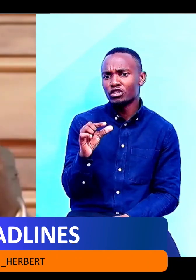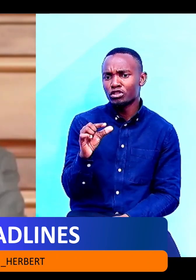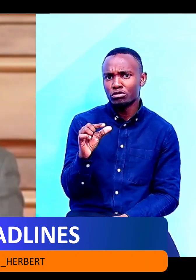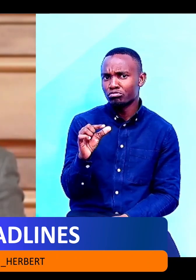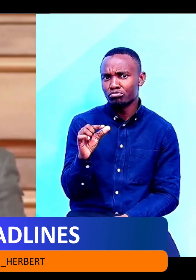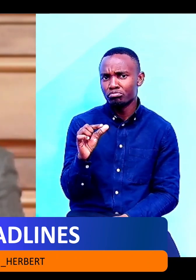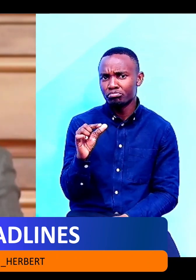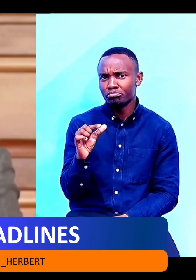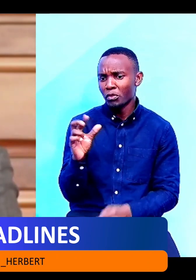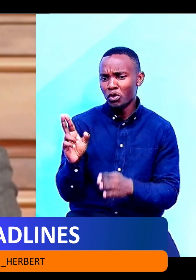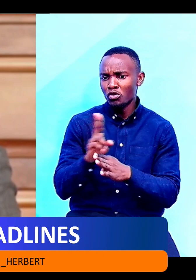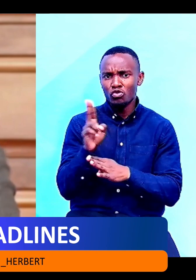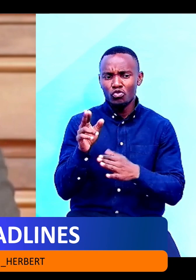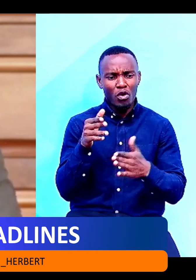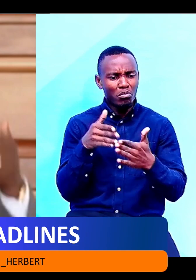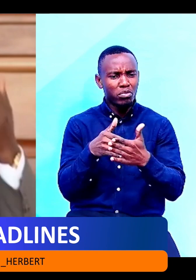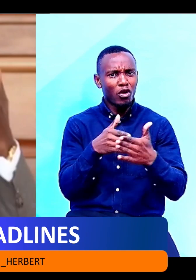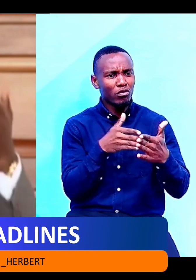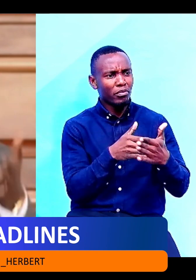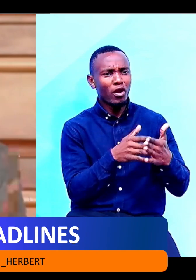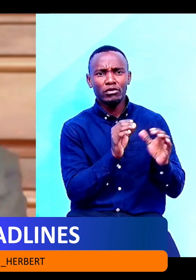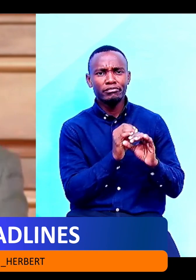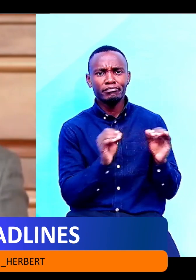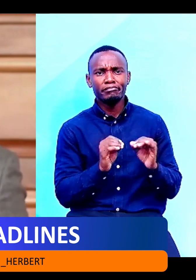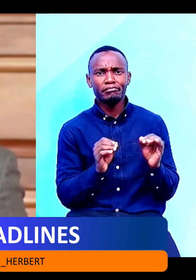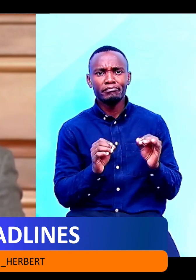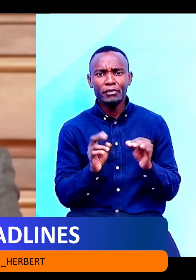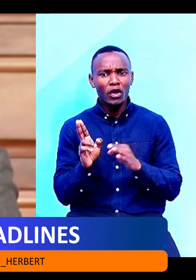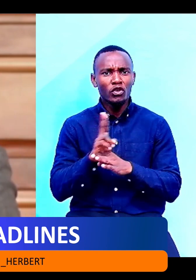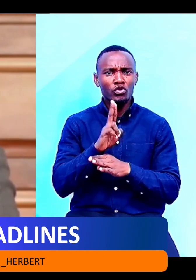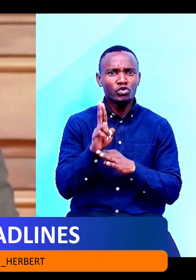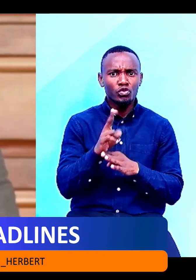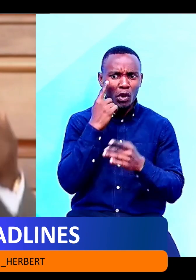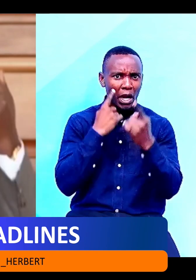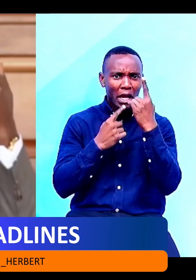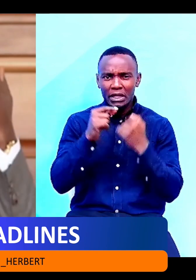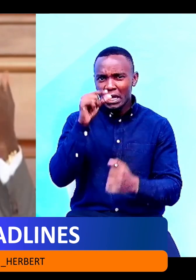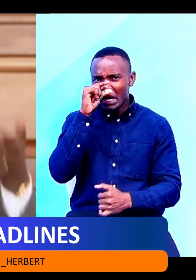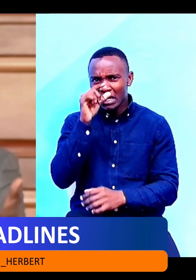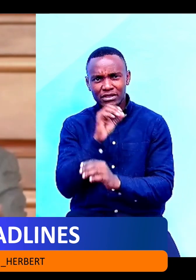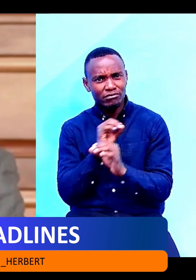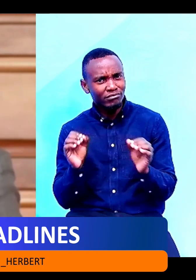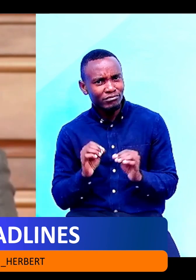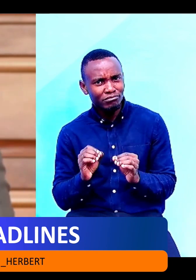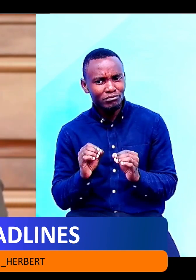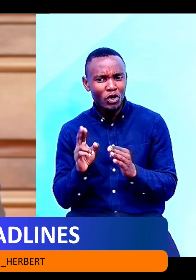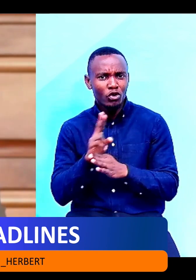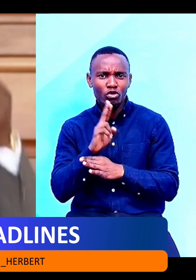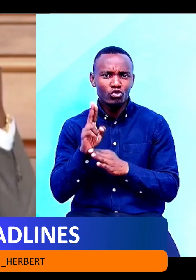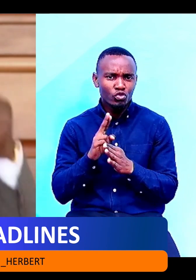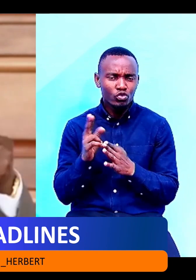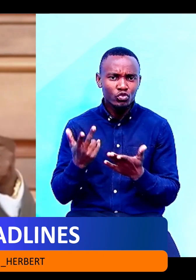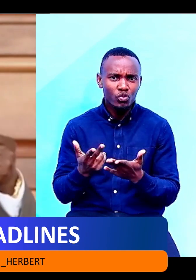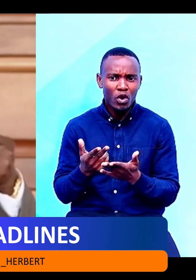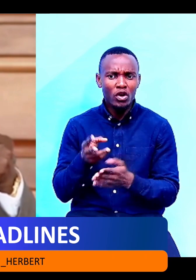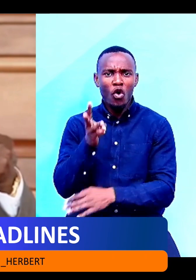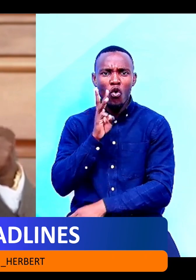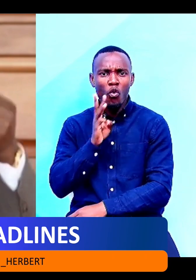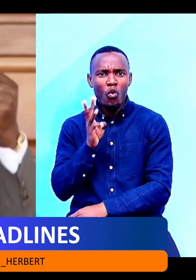roadblock, ati asitumie tear gas, asitumie water cannon